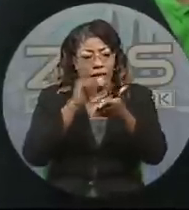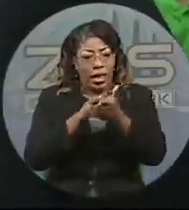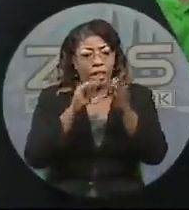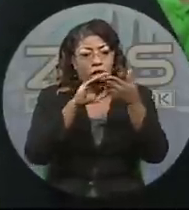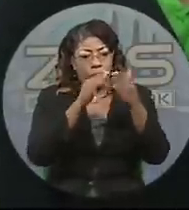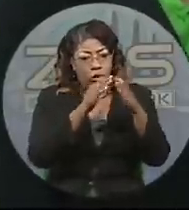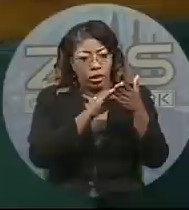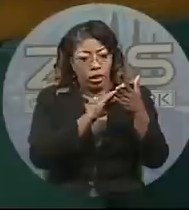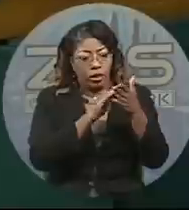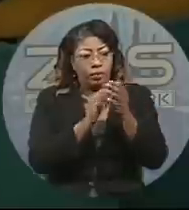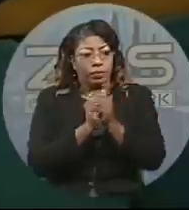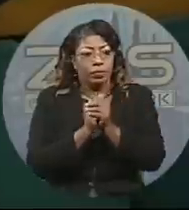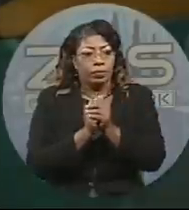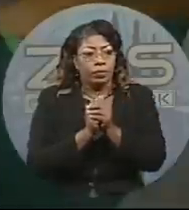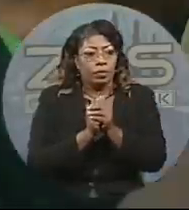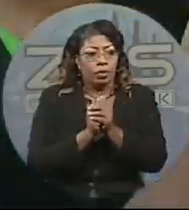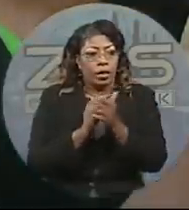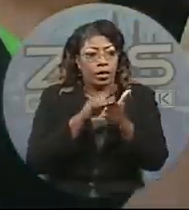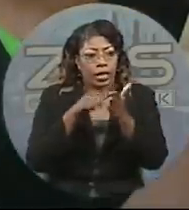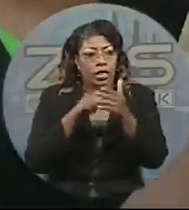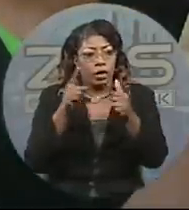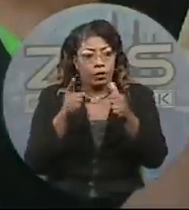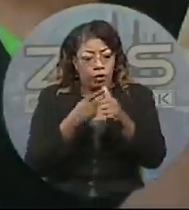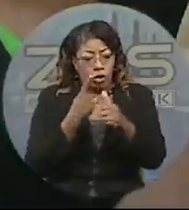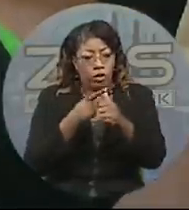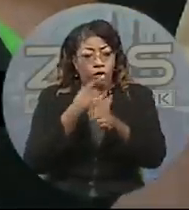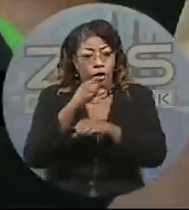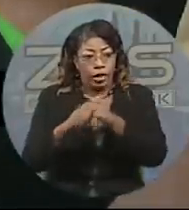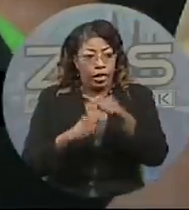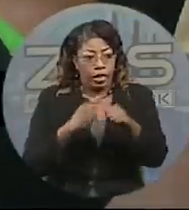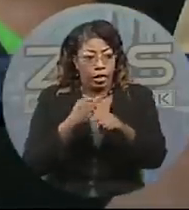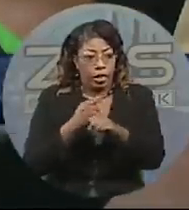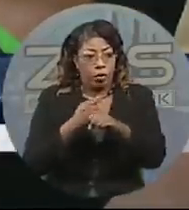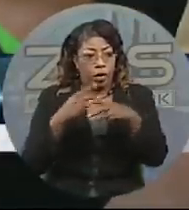This is the first for this year. And you know, we here at the